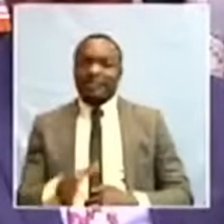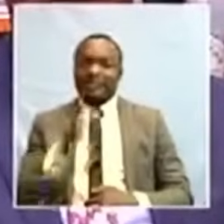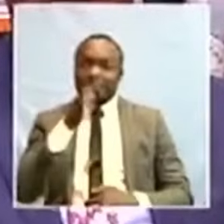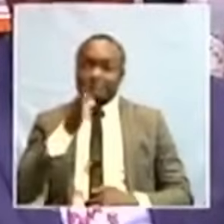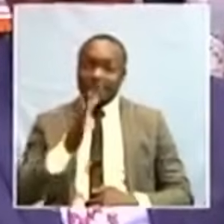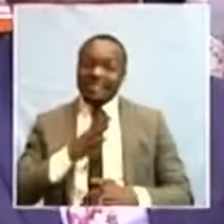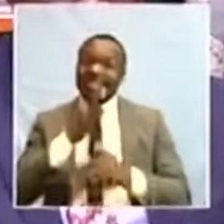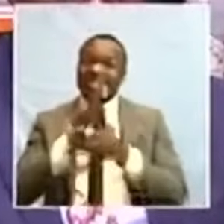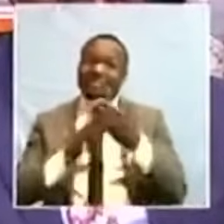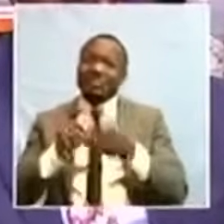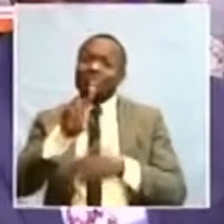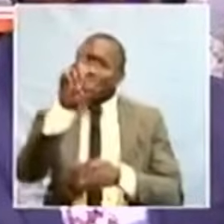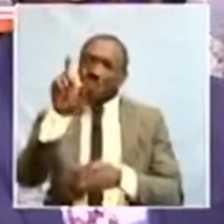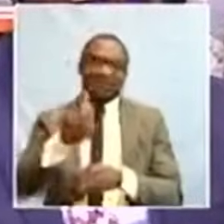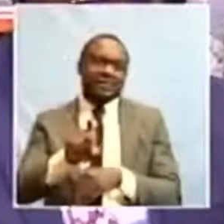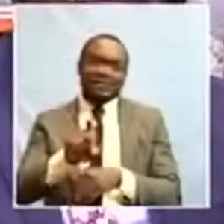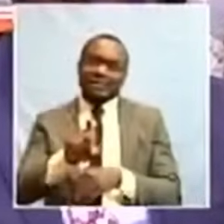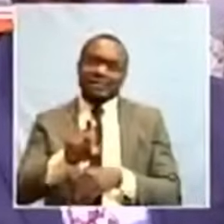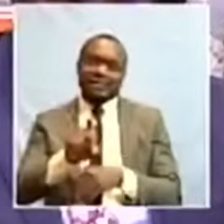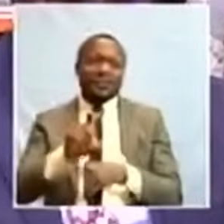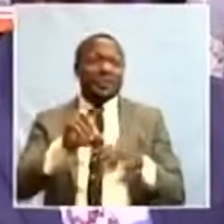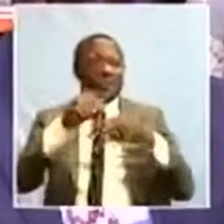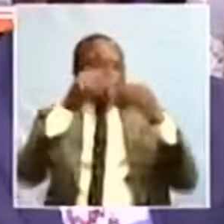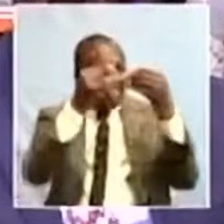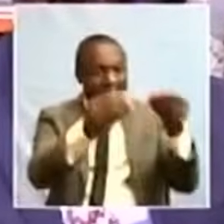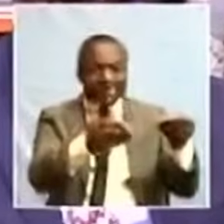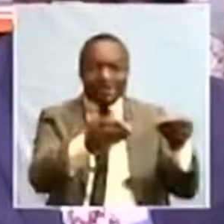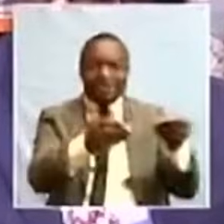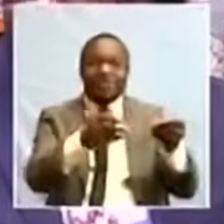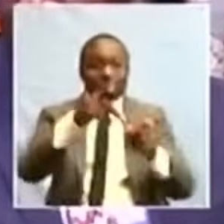Madam, some questions we will leave it to experts.